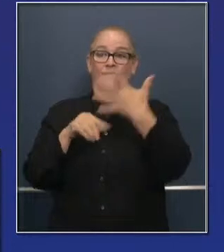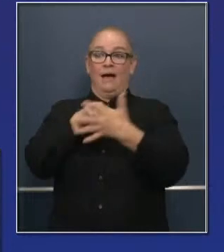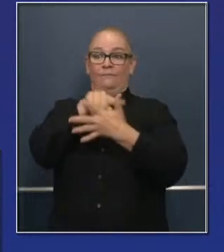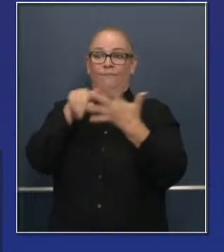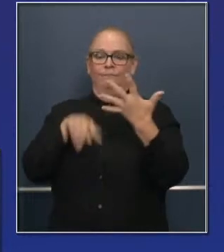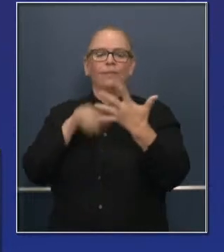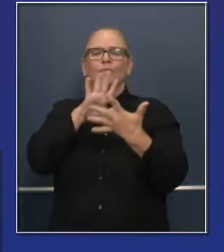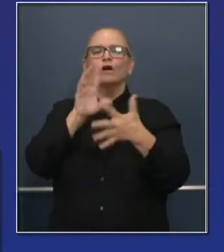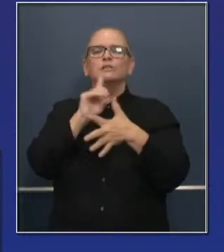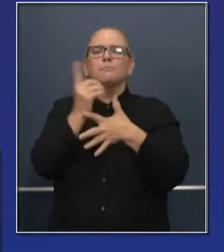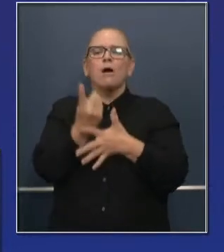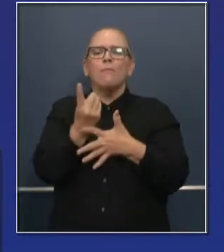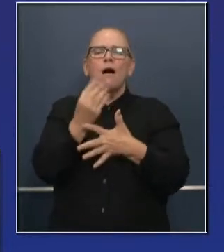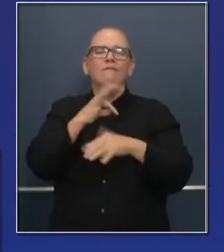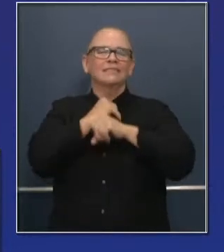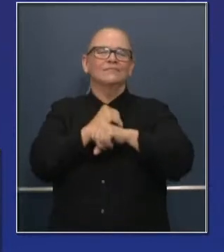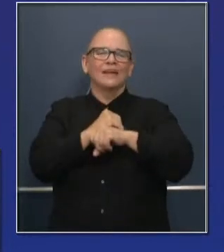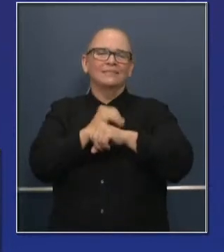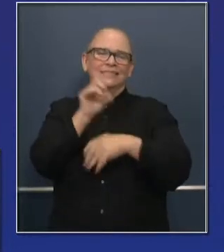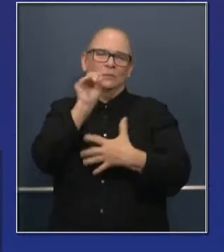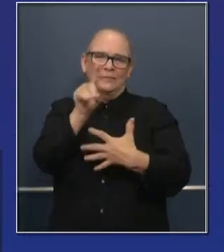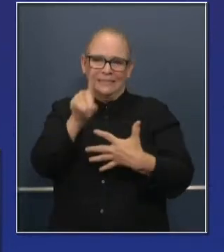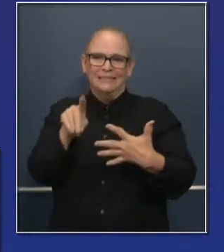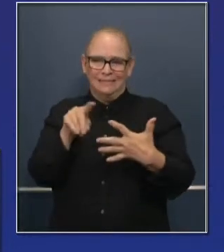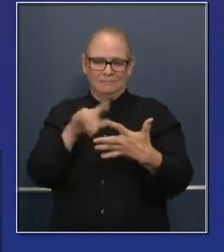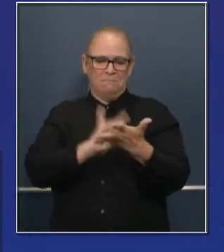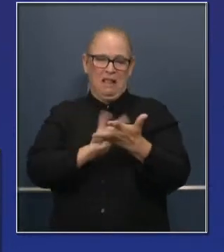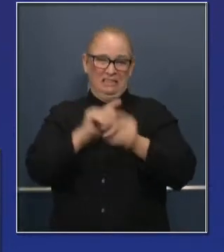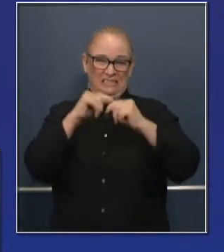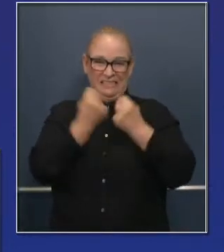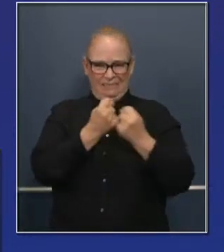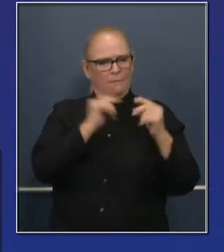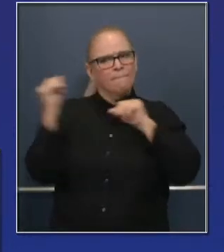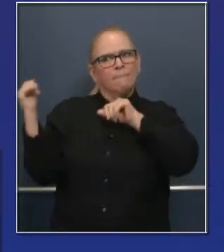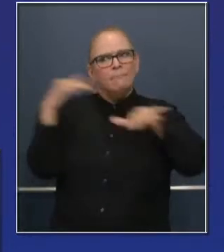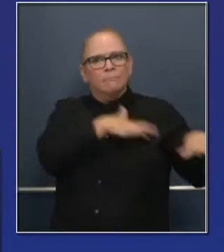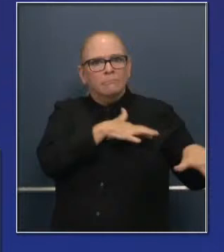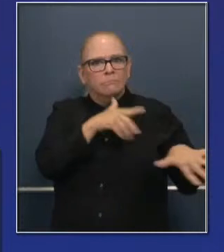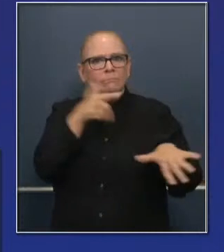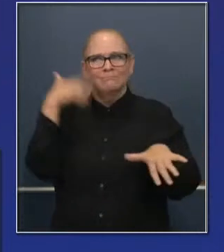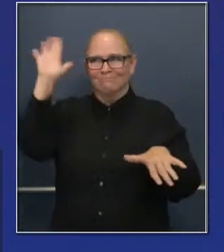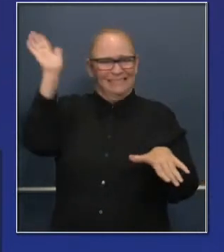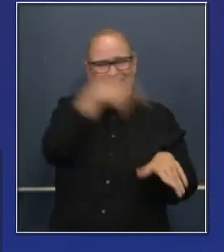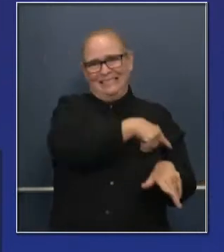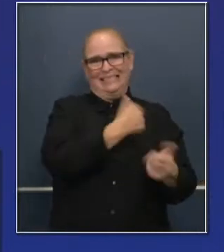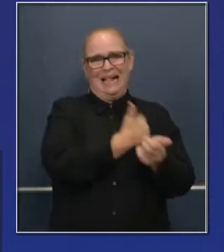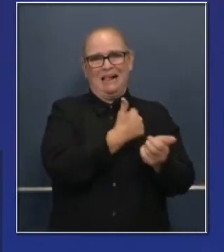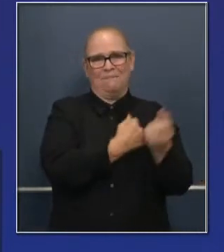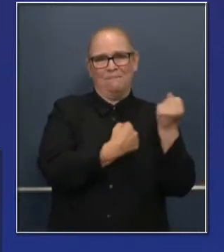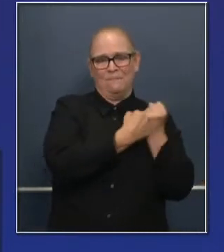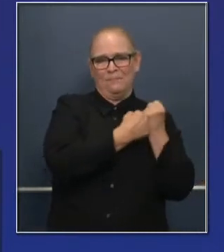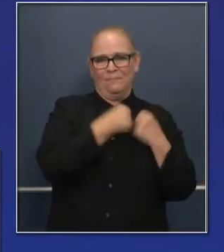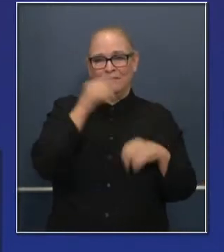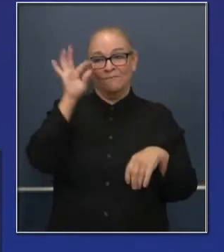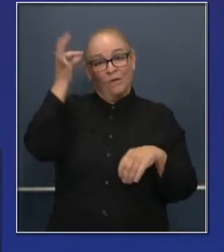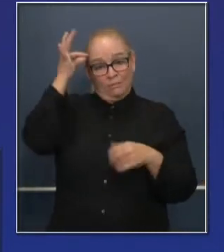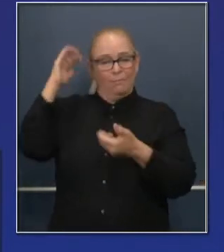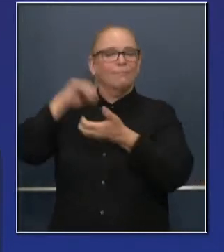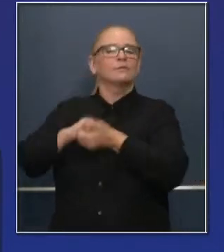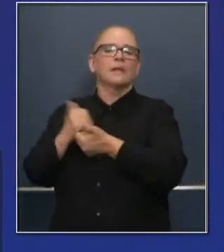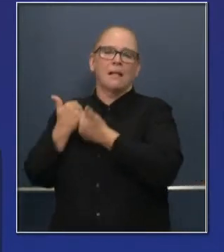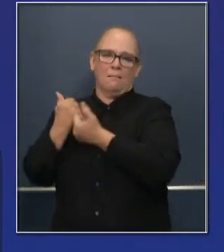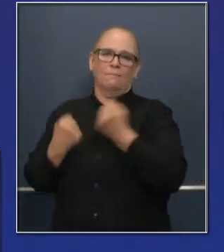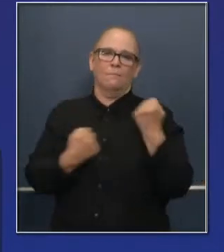teams are deployed now in the Central Valley. Again, federal partnerships, but also developing private partnerships, critical